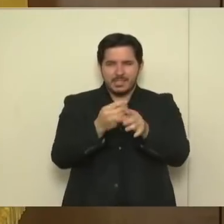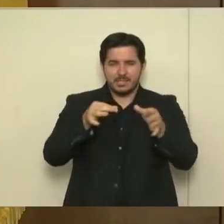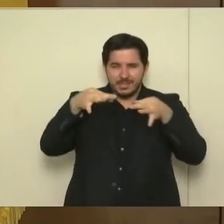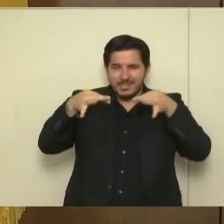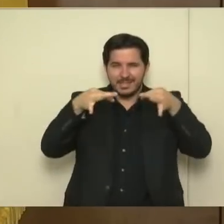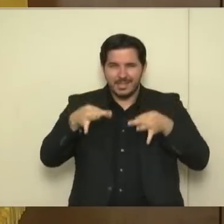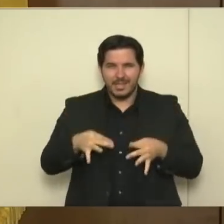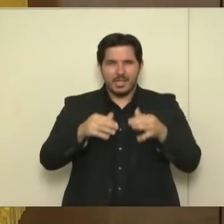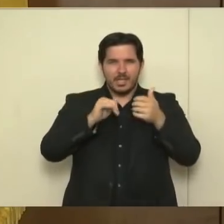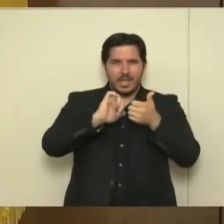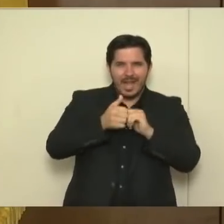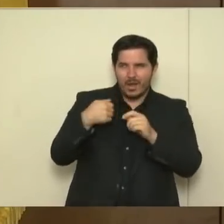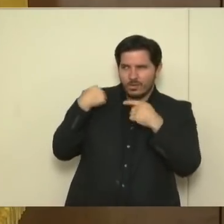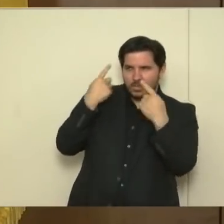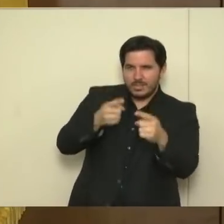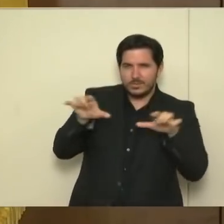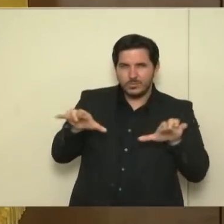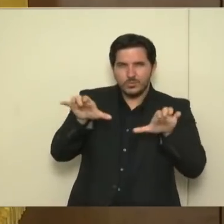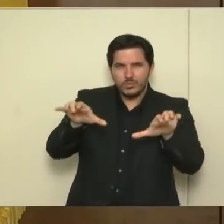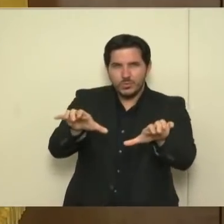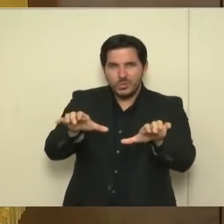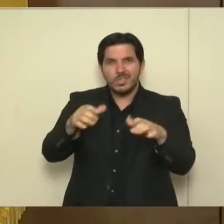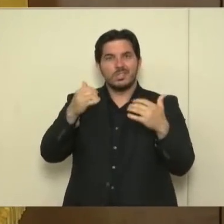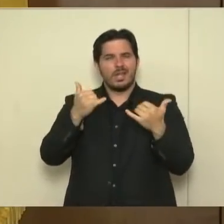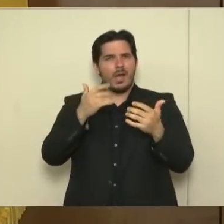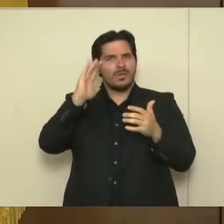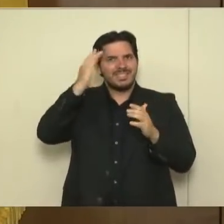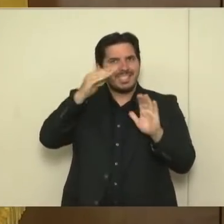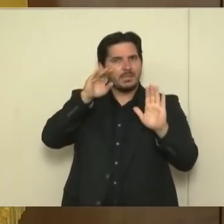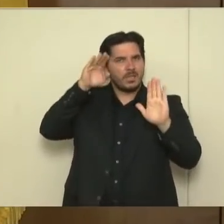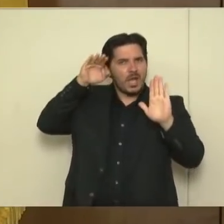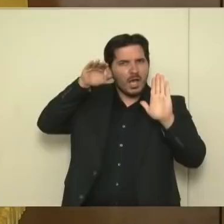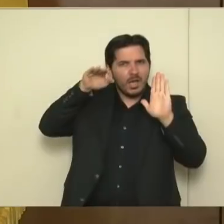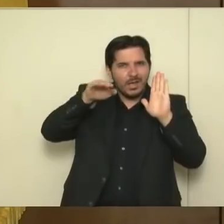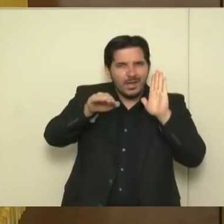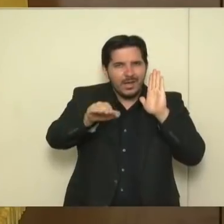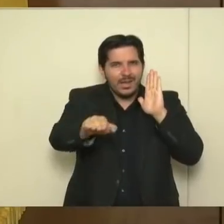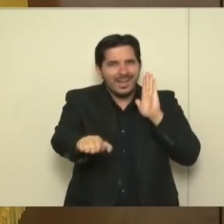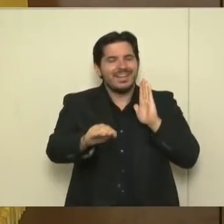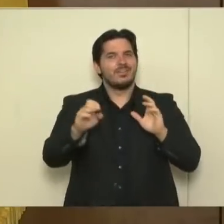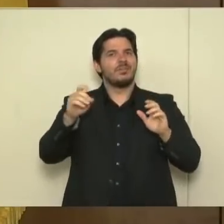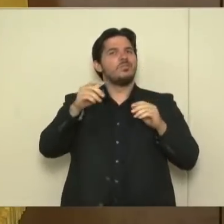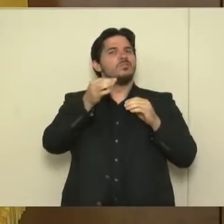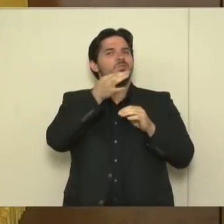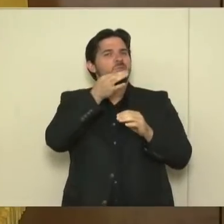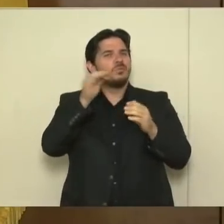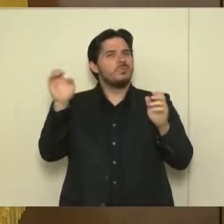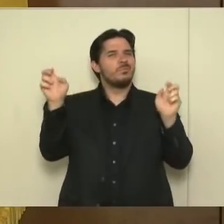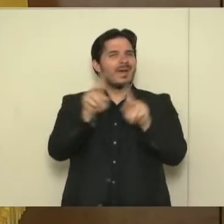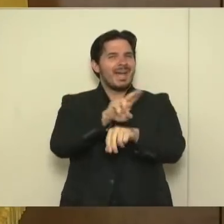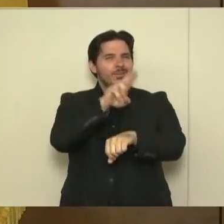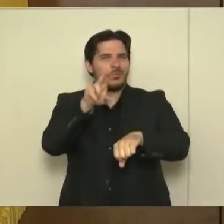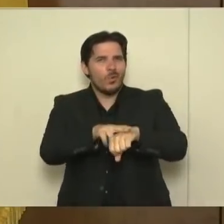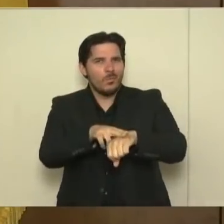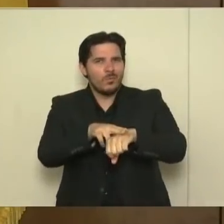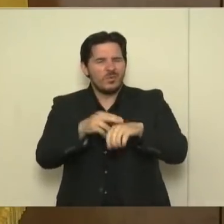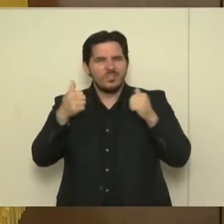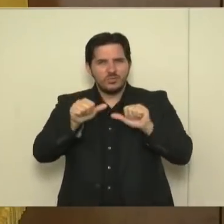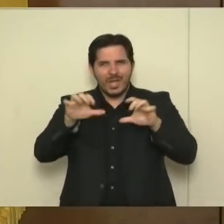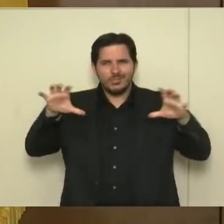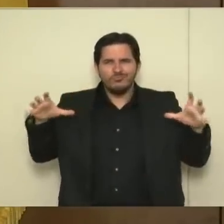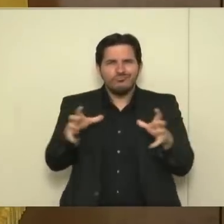new normal and getting more things open and recovering to the highest degree possible until there's a vaccine.